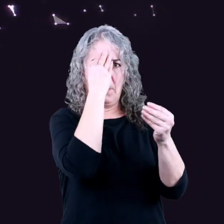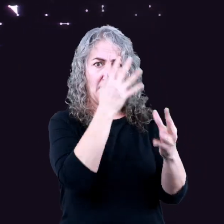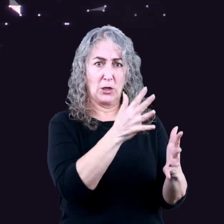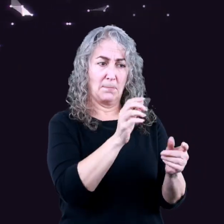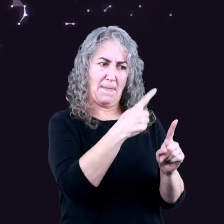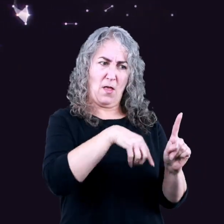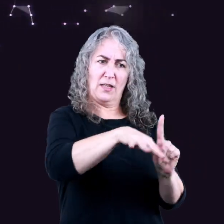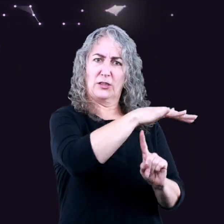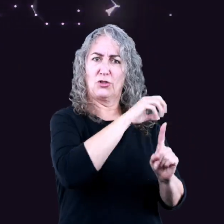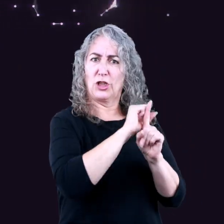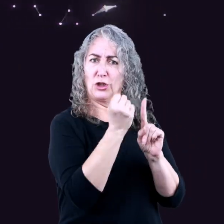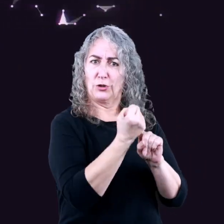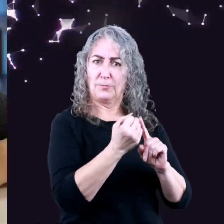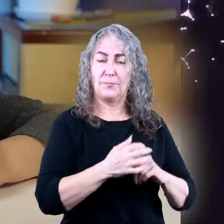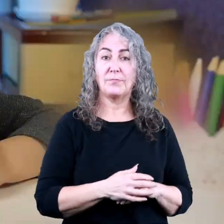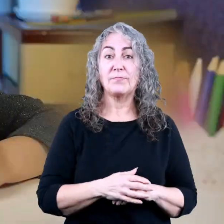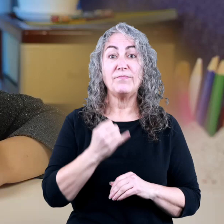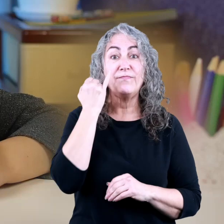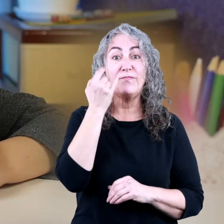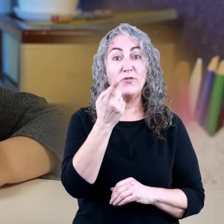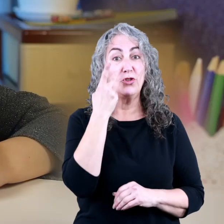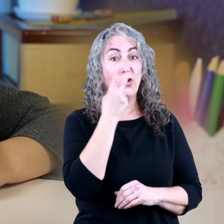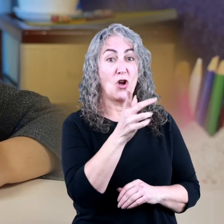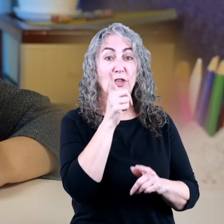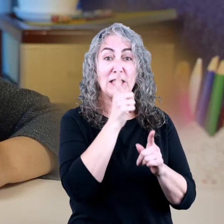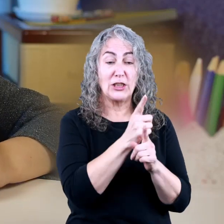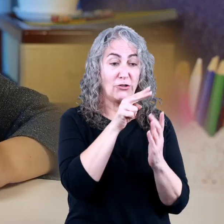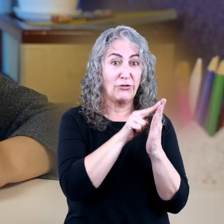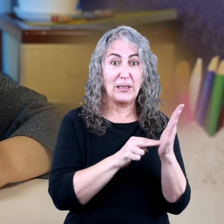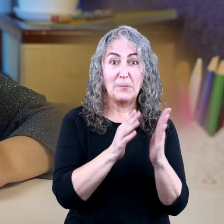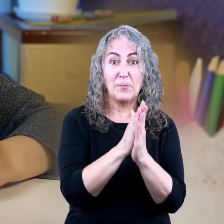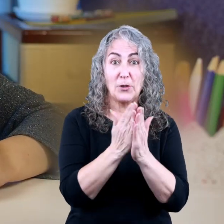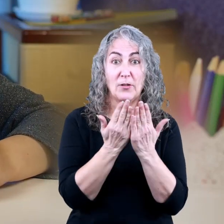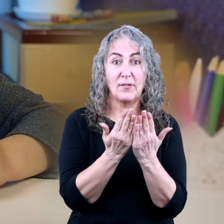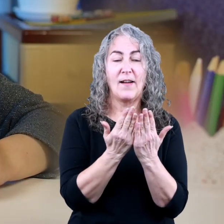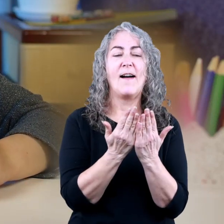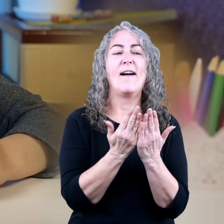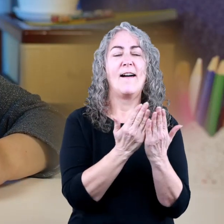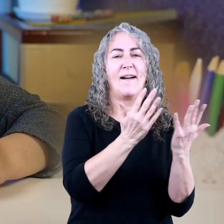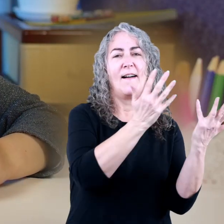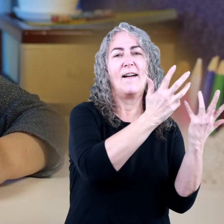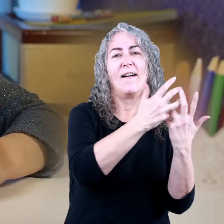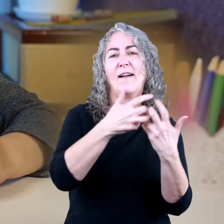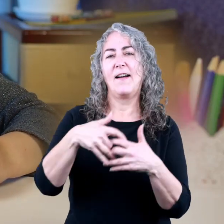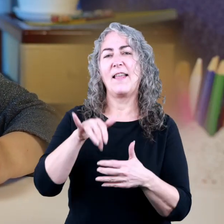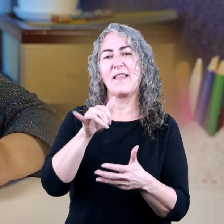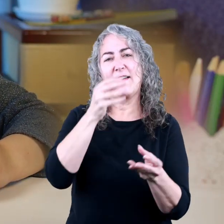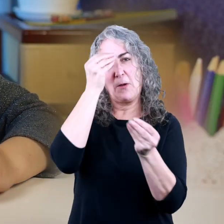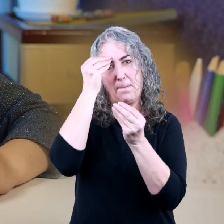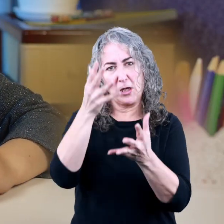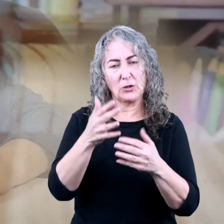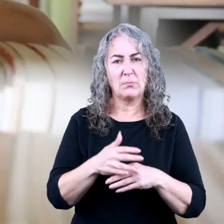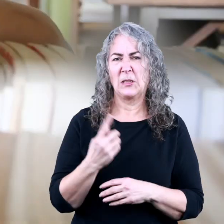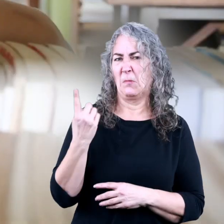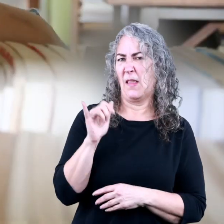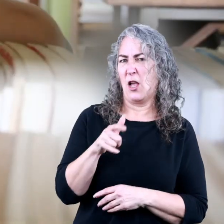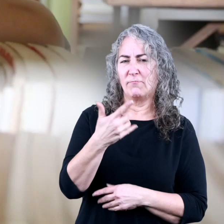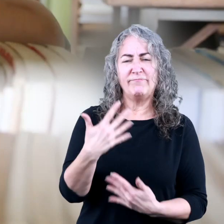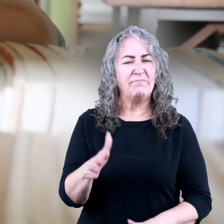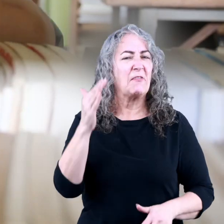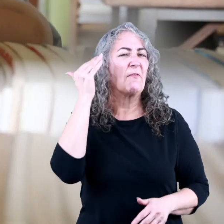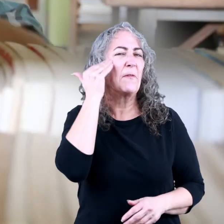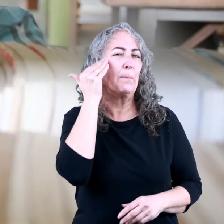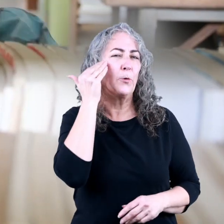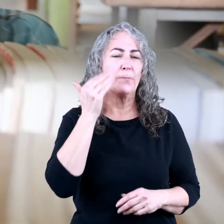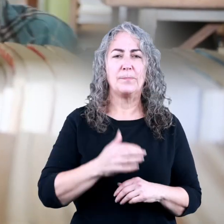about a situation. It saw your sister reading a book, and then combined that information with something that